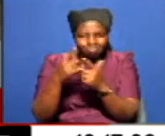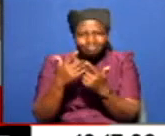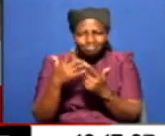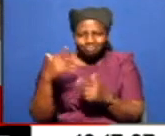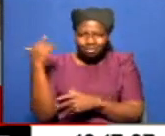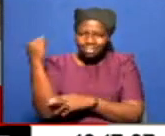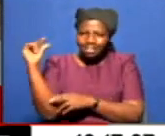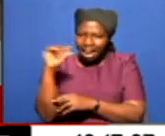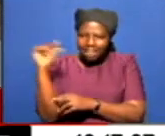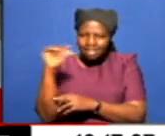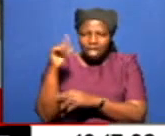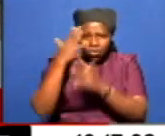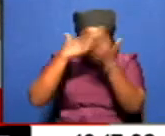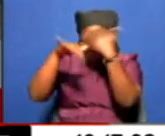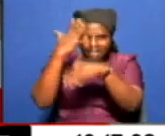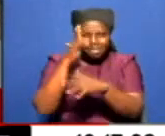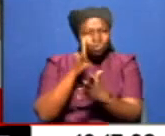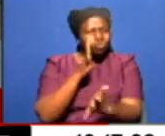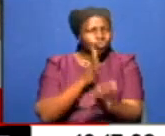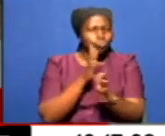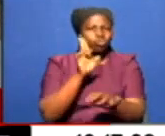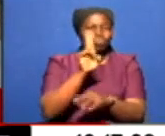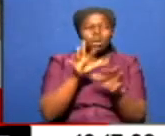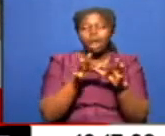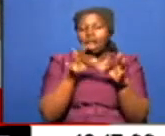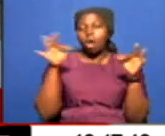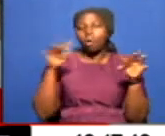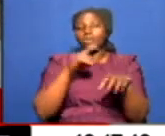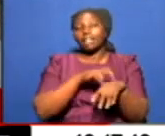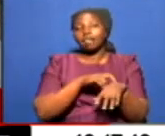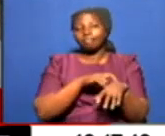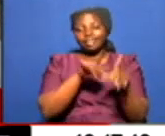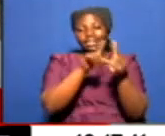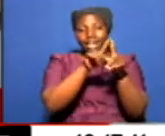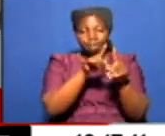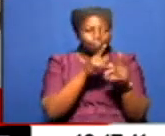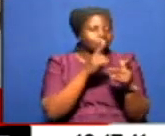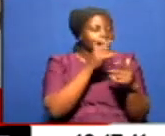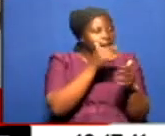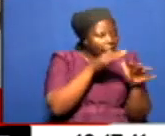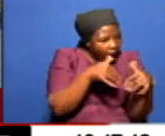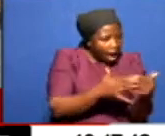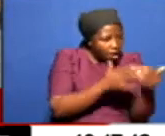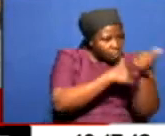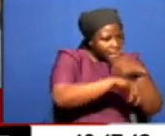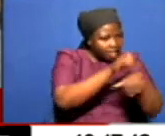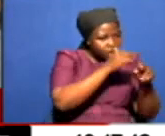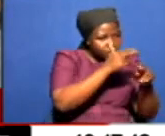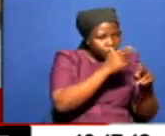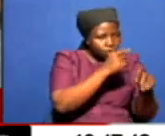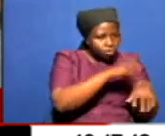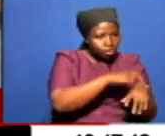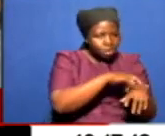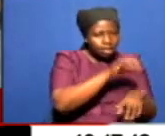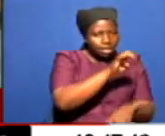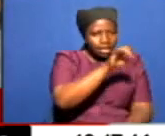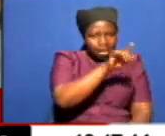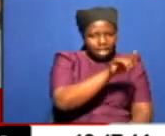Yes. And looking at how we also responded during the El Ade attack, we could